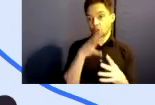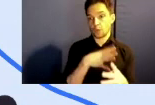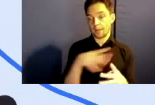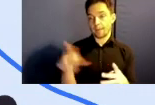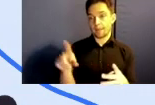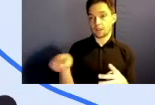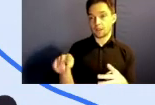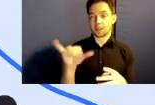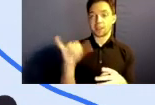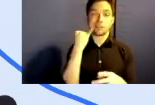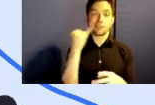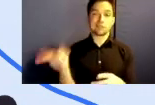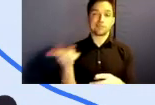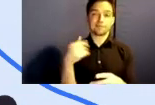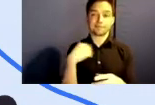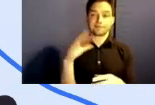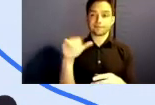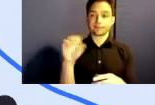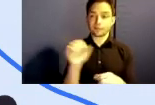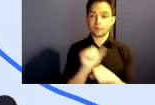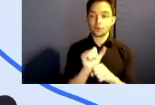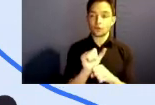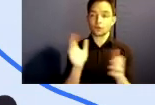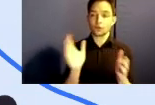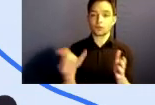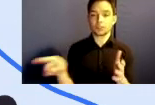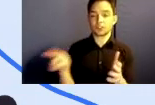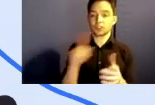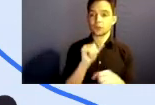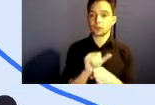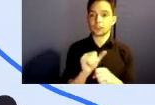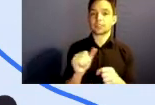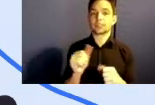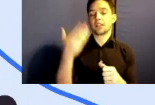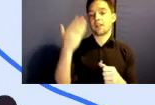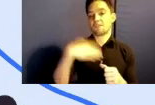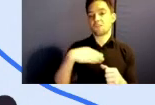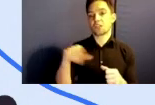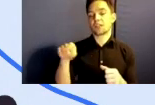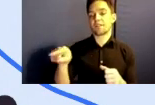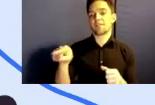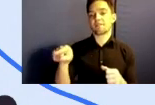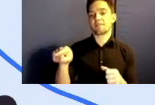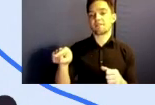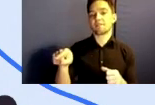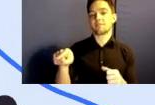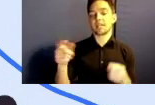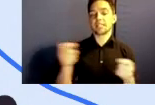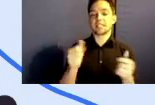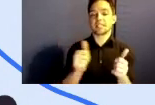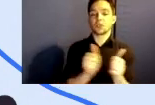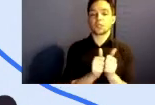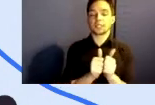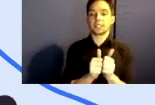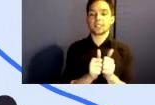like if she's a healthcare worker and she's really in front of and dealing with